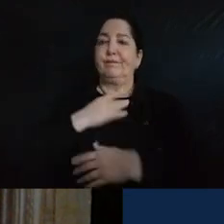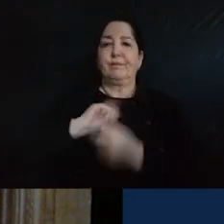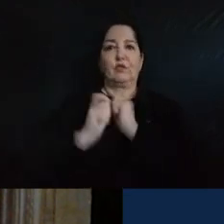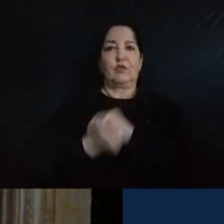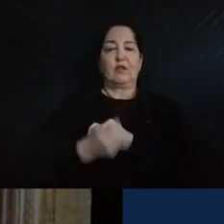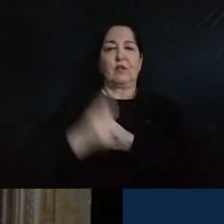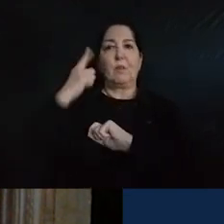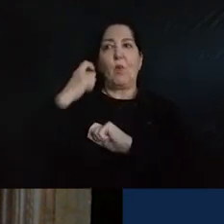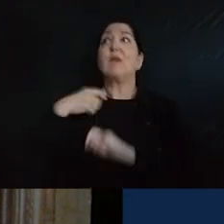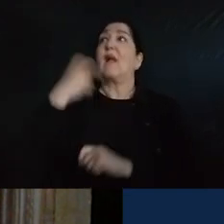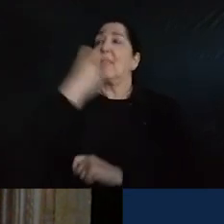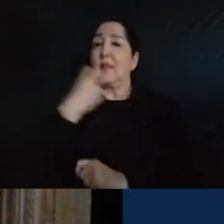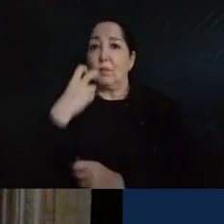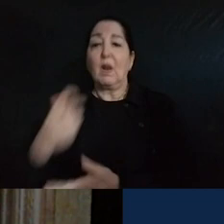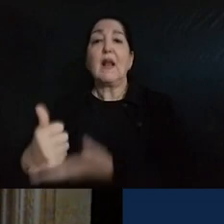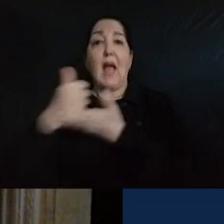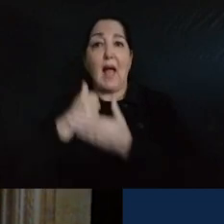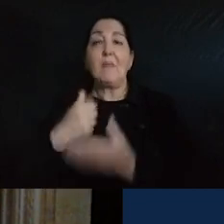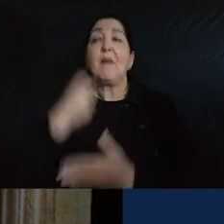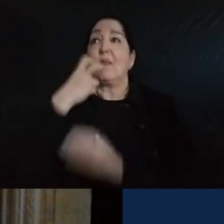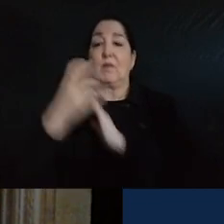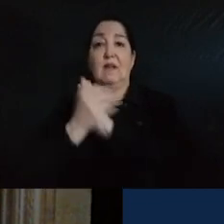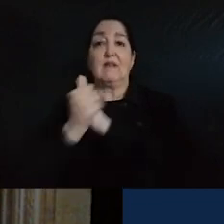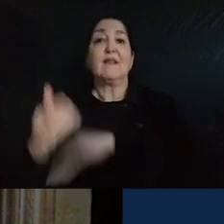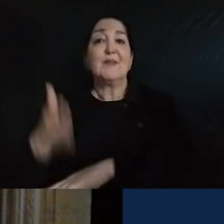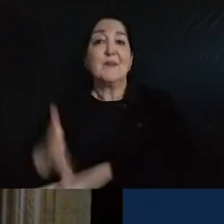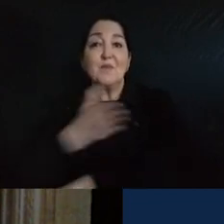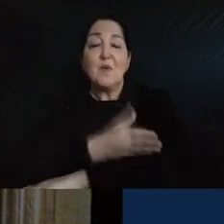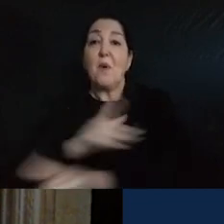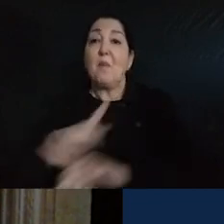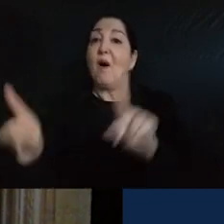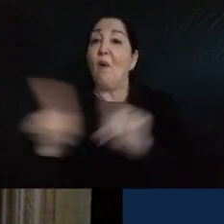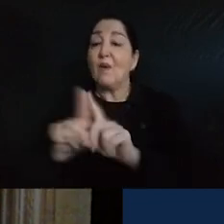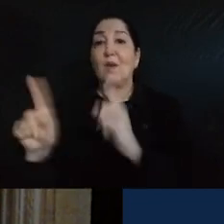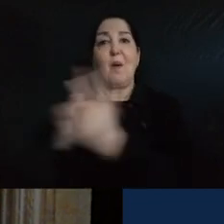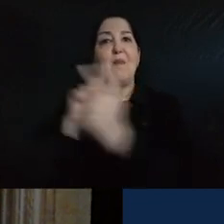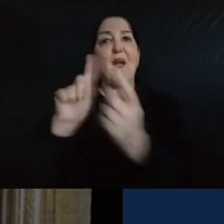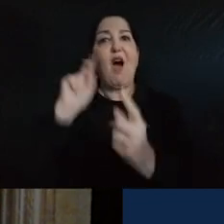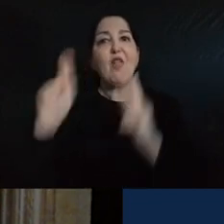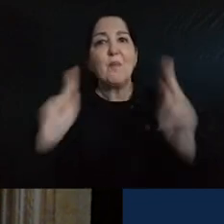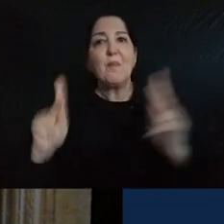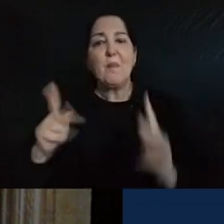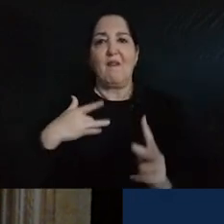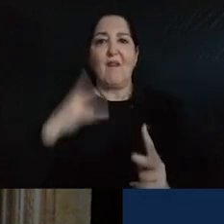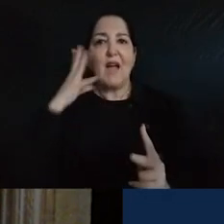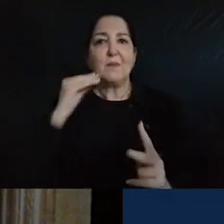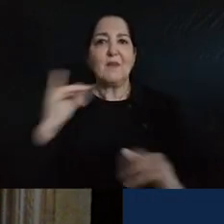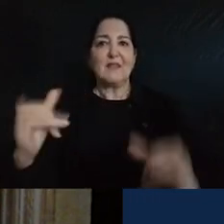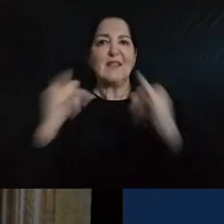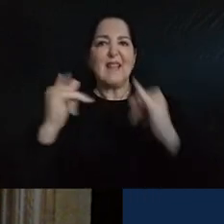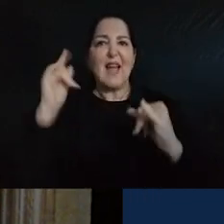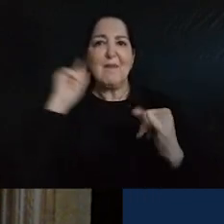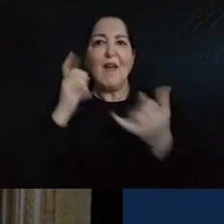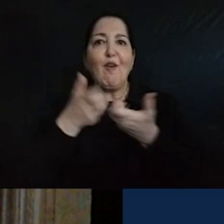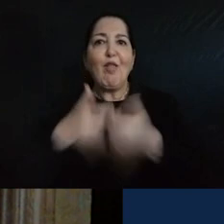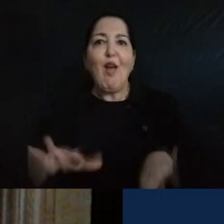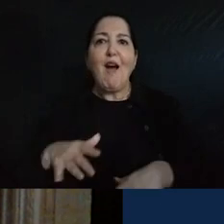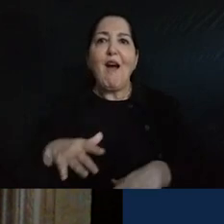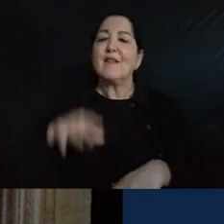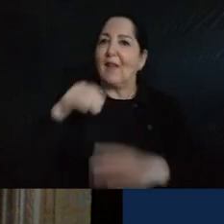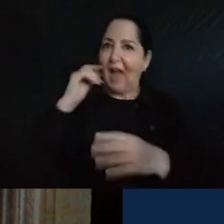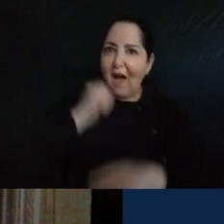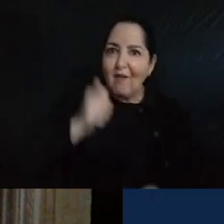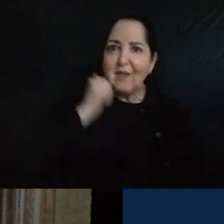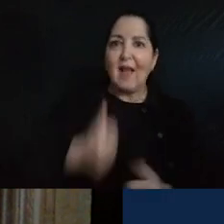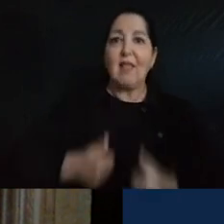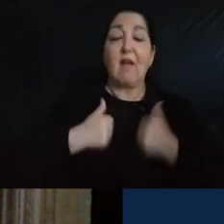only because it improved my lip reading, but because it connected me with other people who were working to cope with their hearing loss in